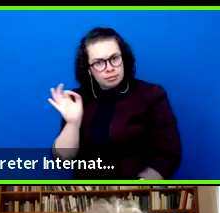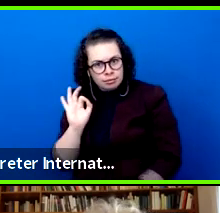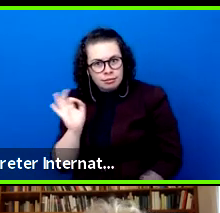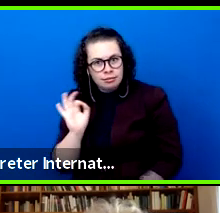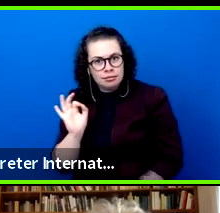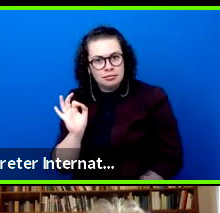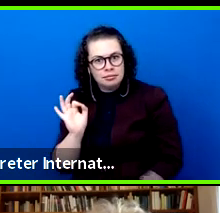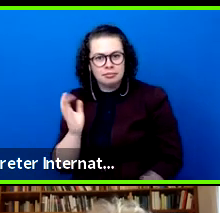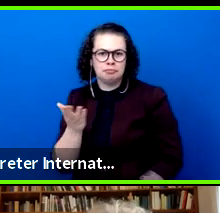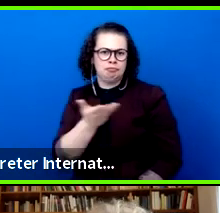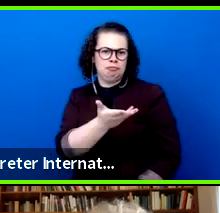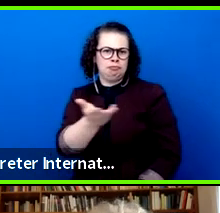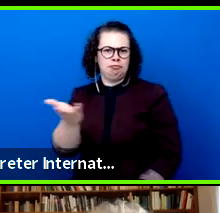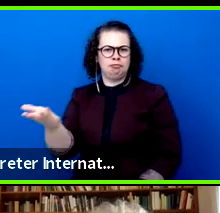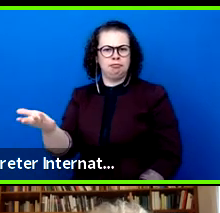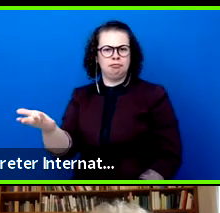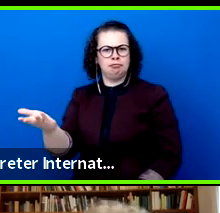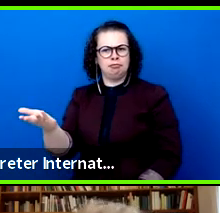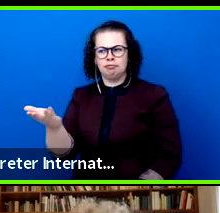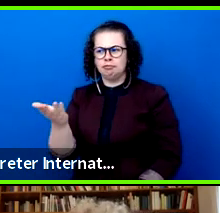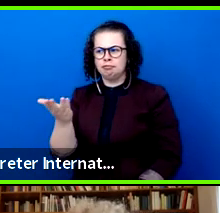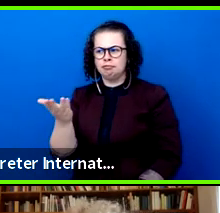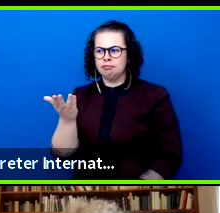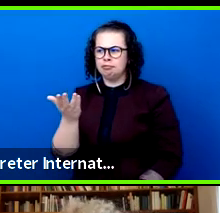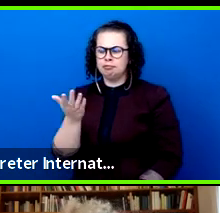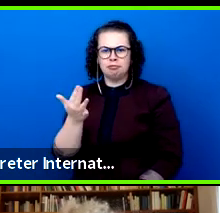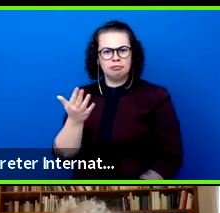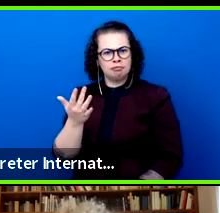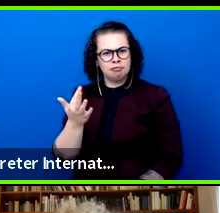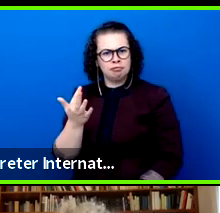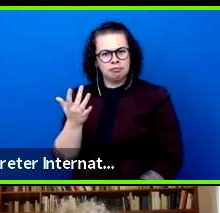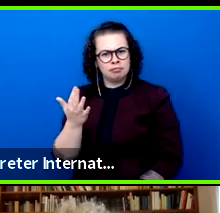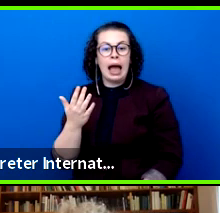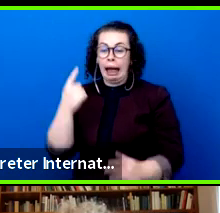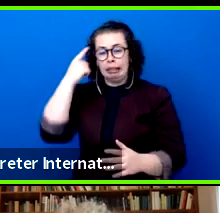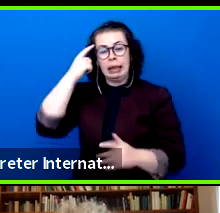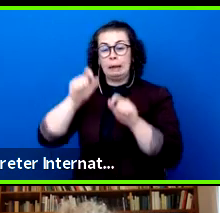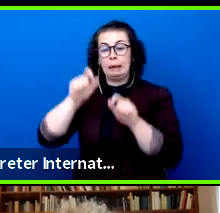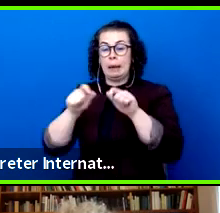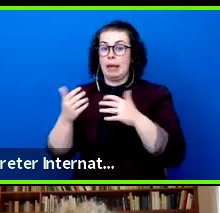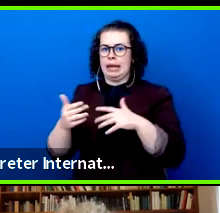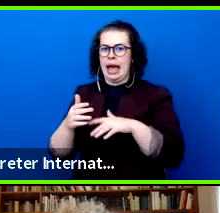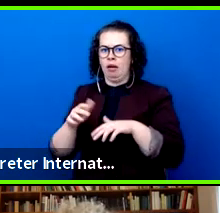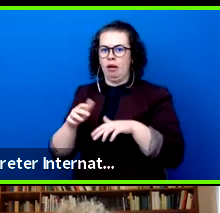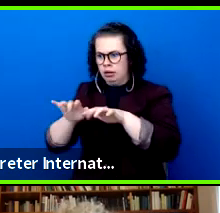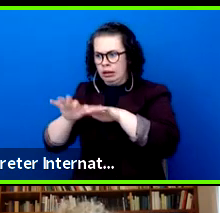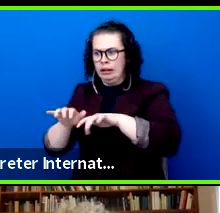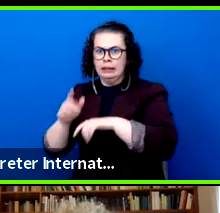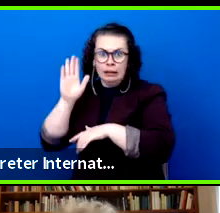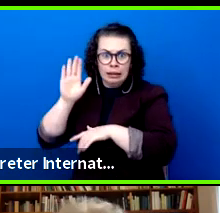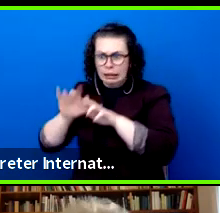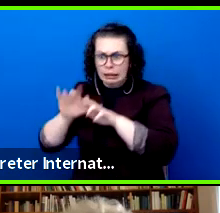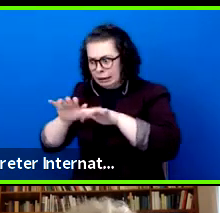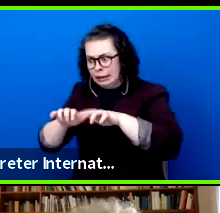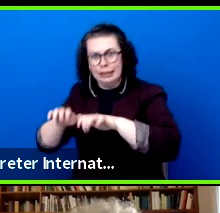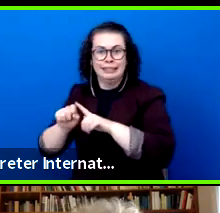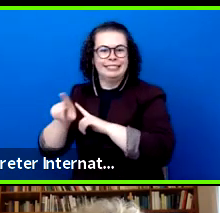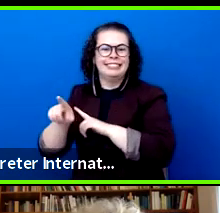I'm sure something is coming our way. But in the meantime,